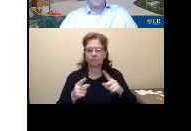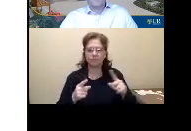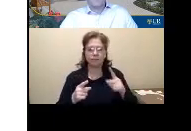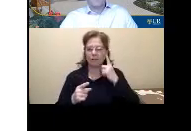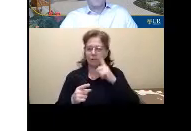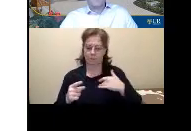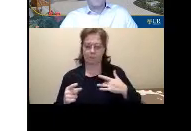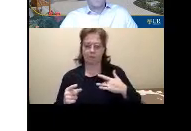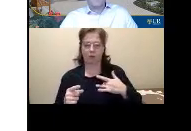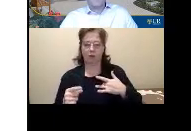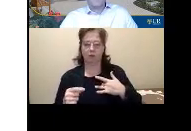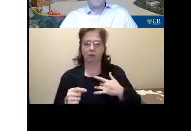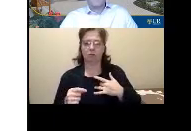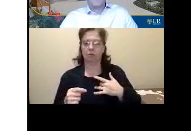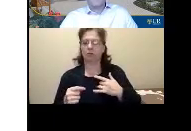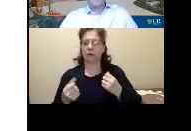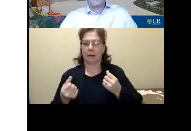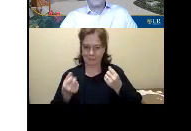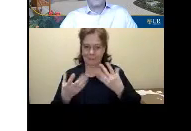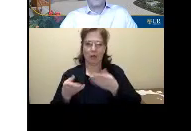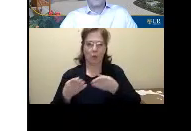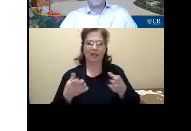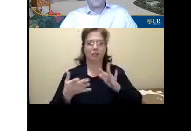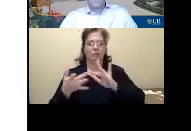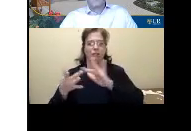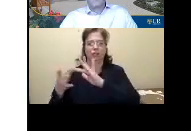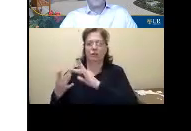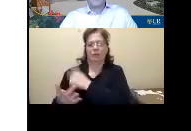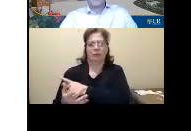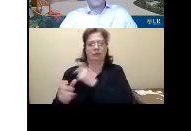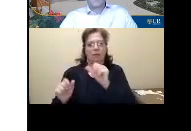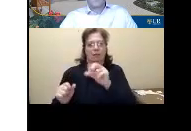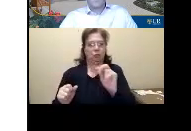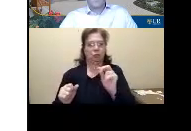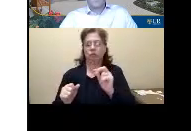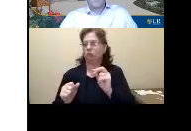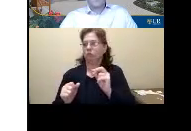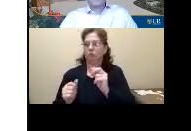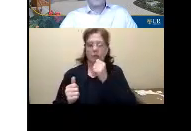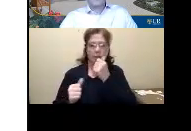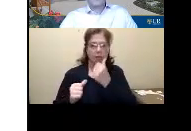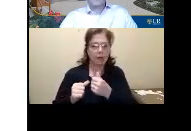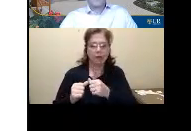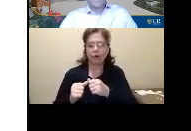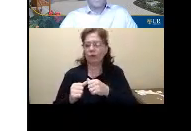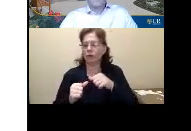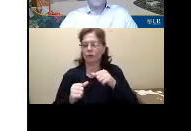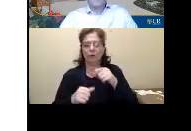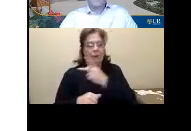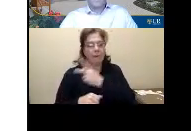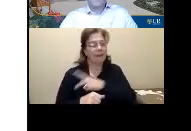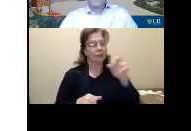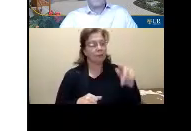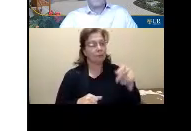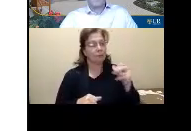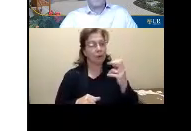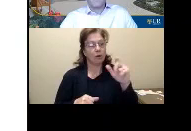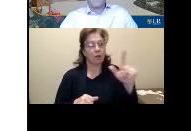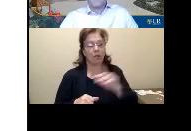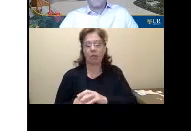we have numerous ways to reach out to patients through letters, through patient portal, reaching out to providers through